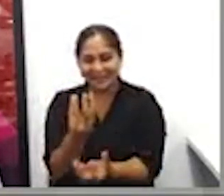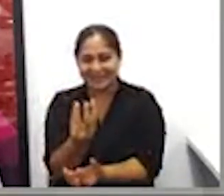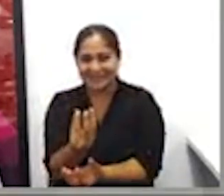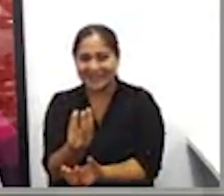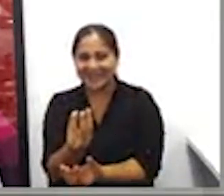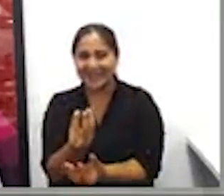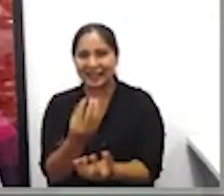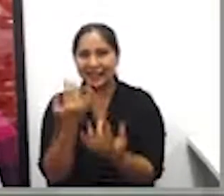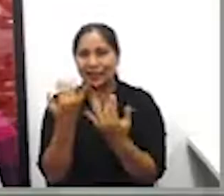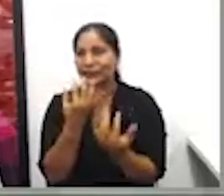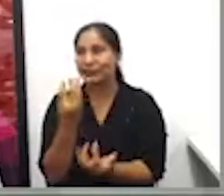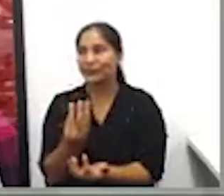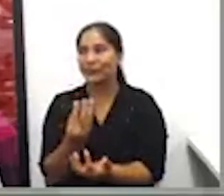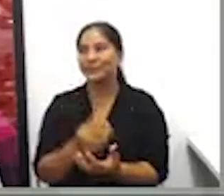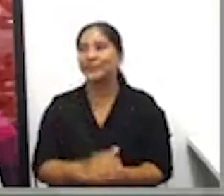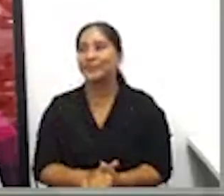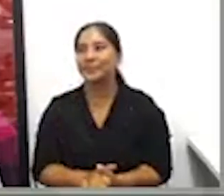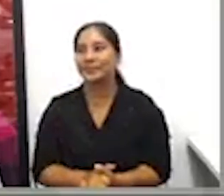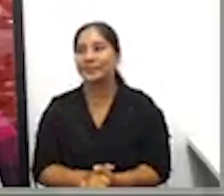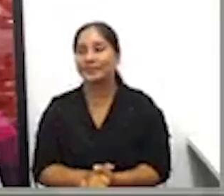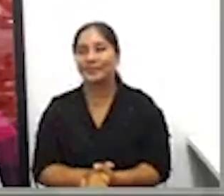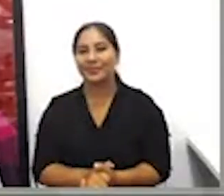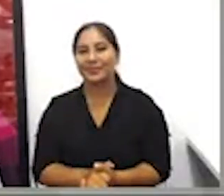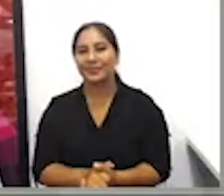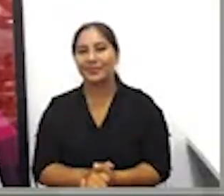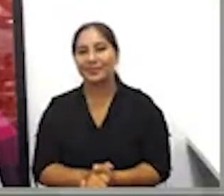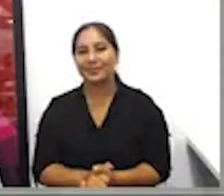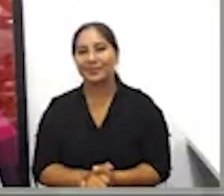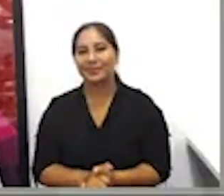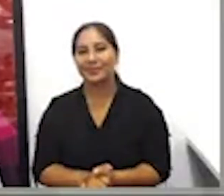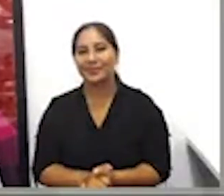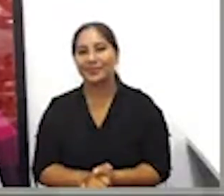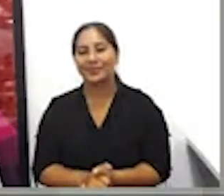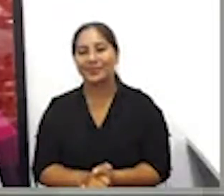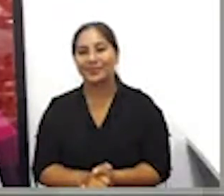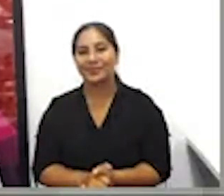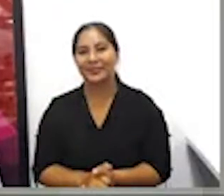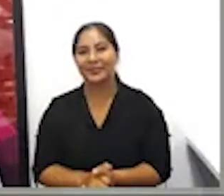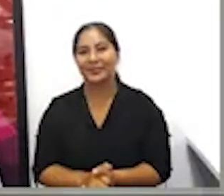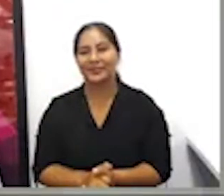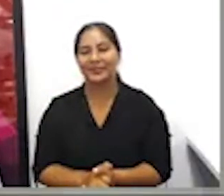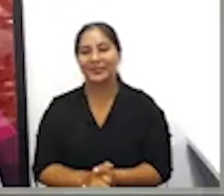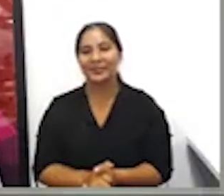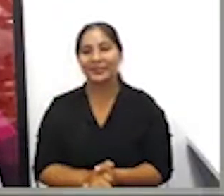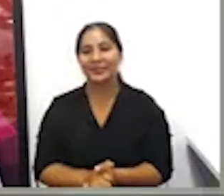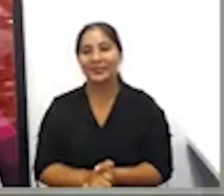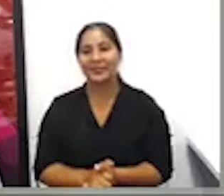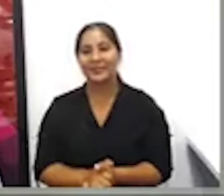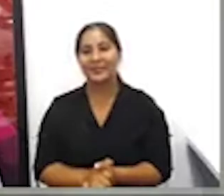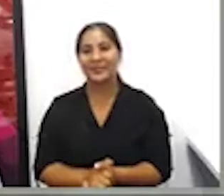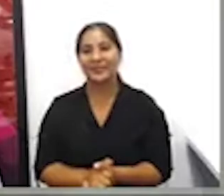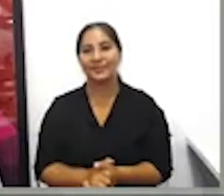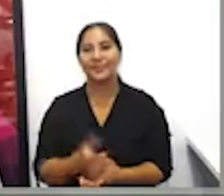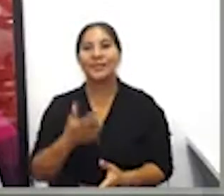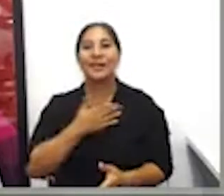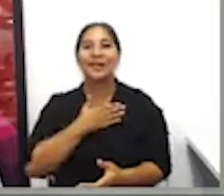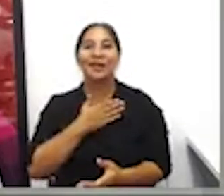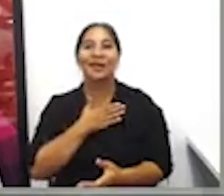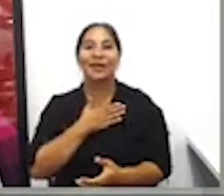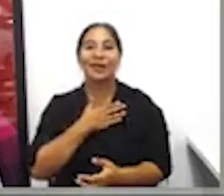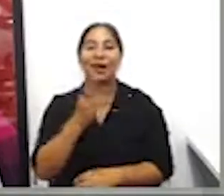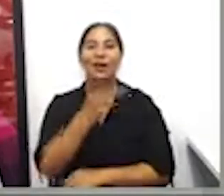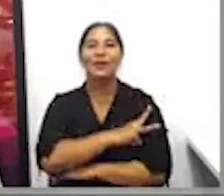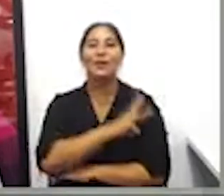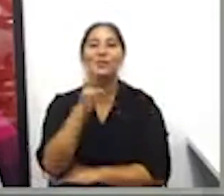it? Oh, yes. It was my 1 year anniversary as Deputy Secretary of State. And so we have a morning meeting